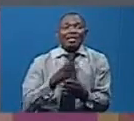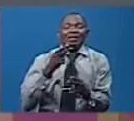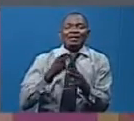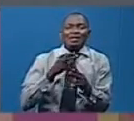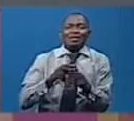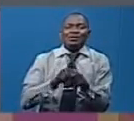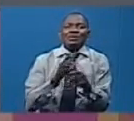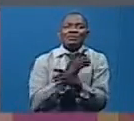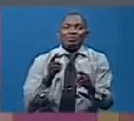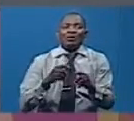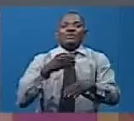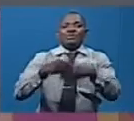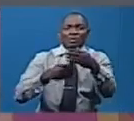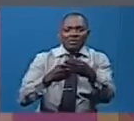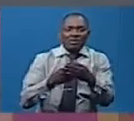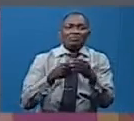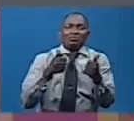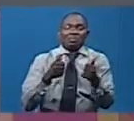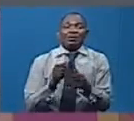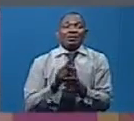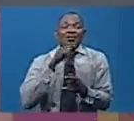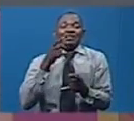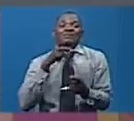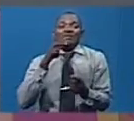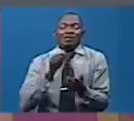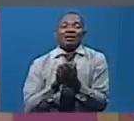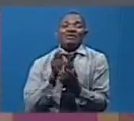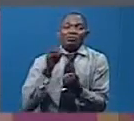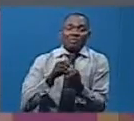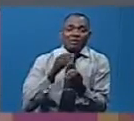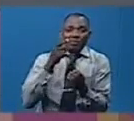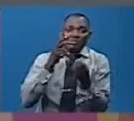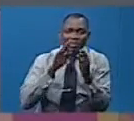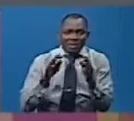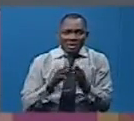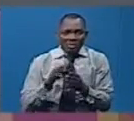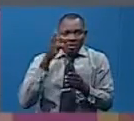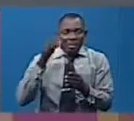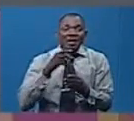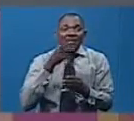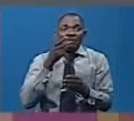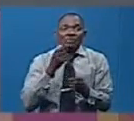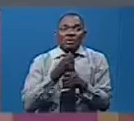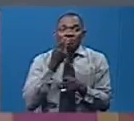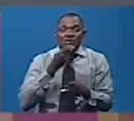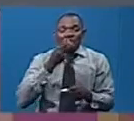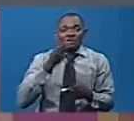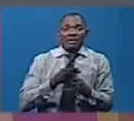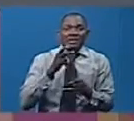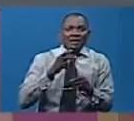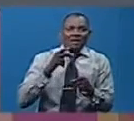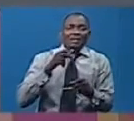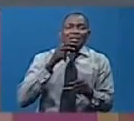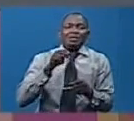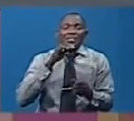its democratic progress is at stake. Adding his voice to the call for peace, a poet, Mr. Emmanuel Kabu Nartey,